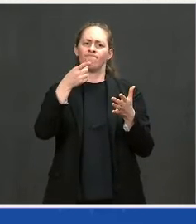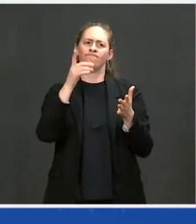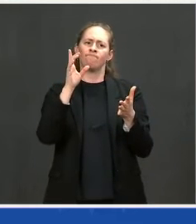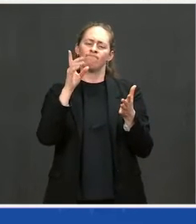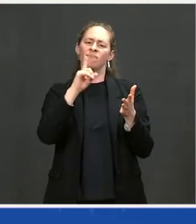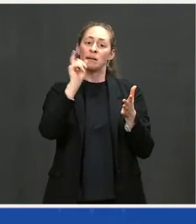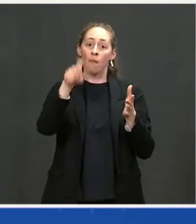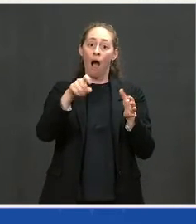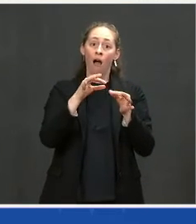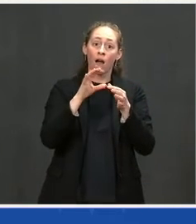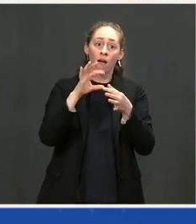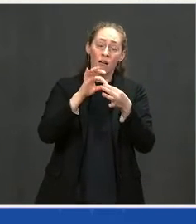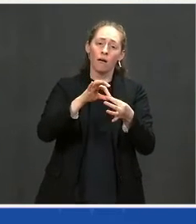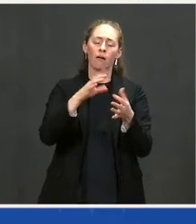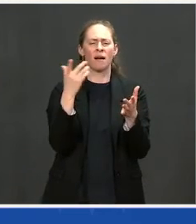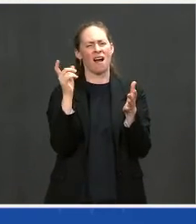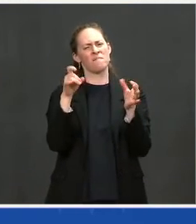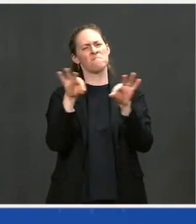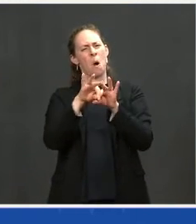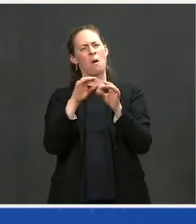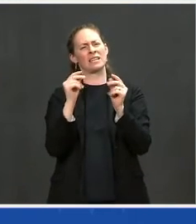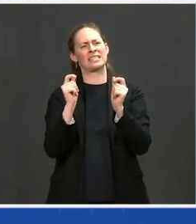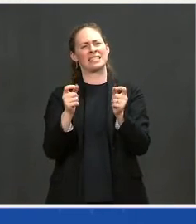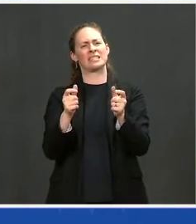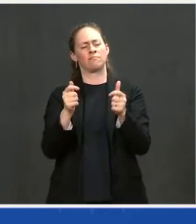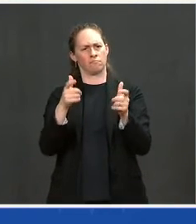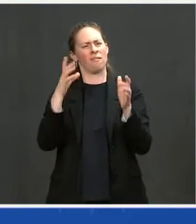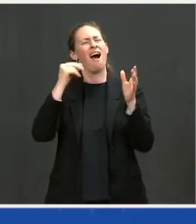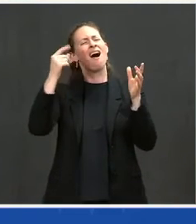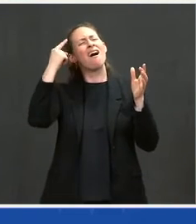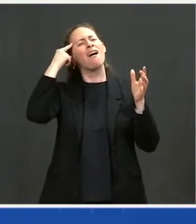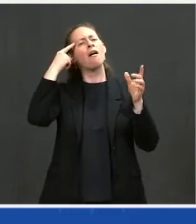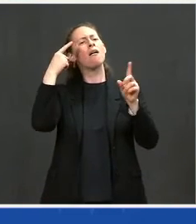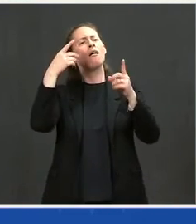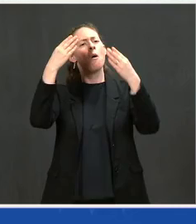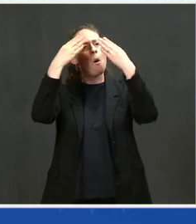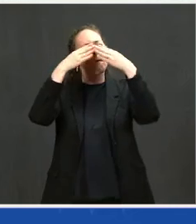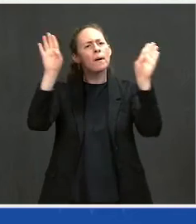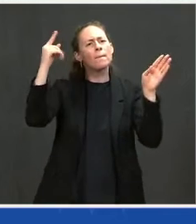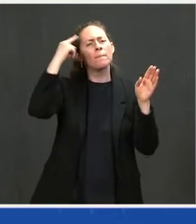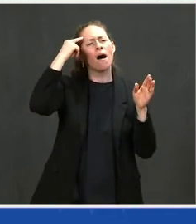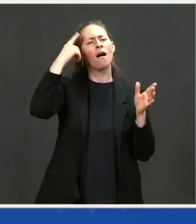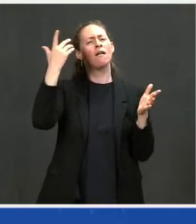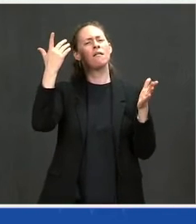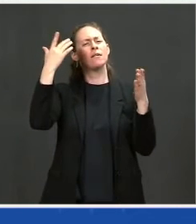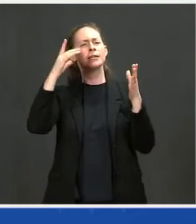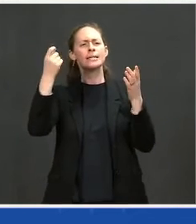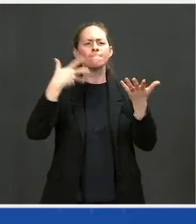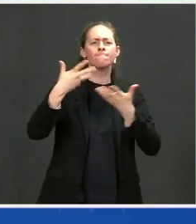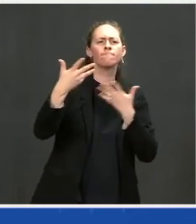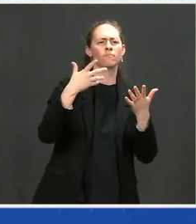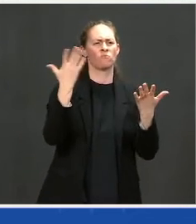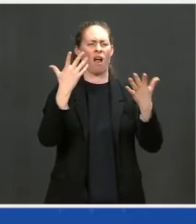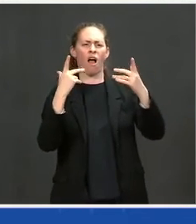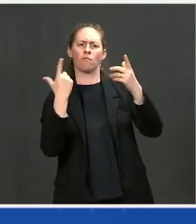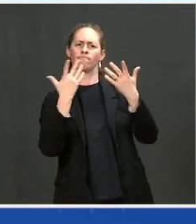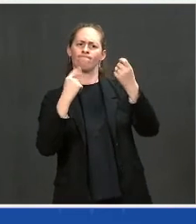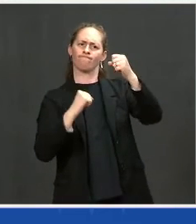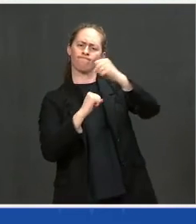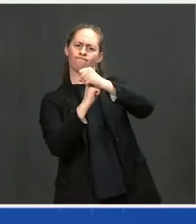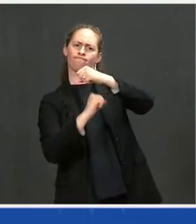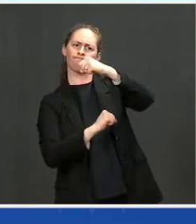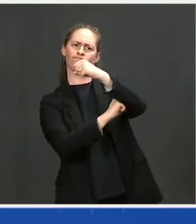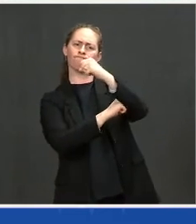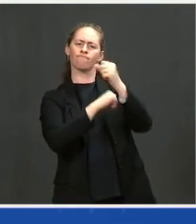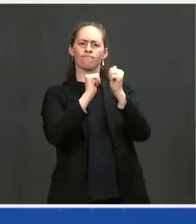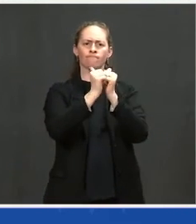with certain things that are just elemental to the functioning of our democracy, like the right to vote, like the